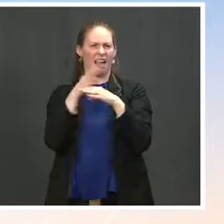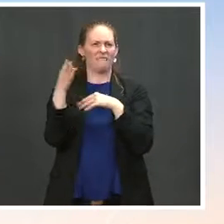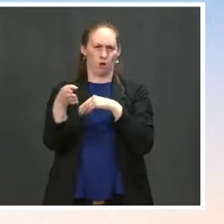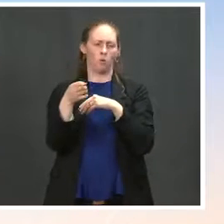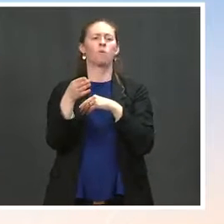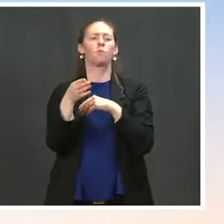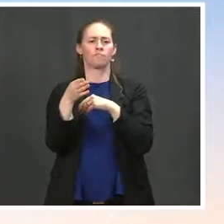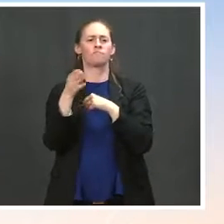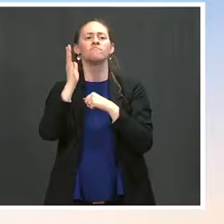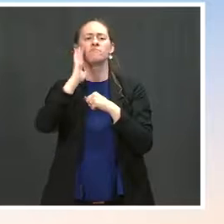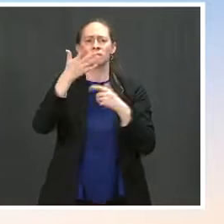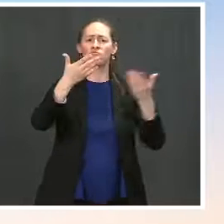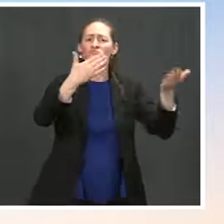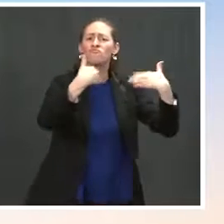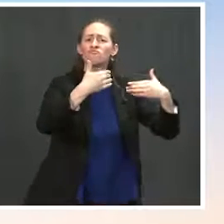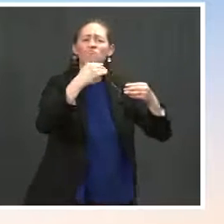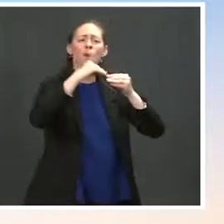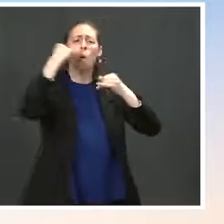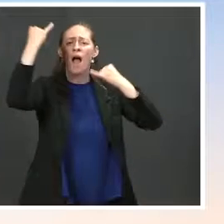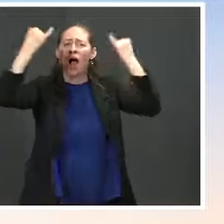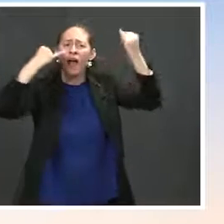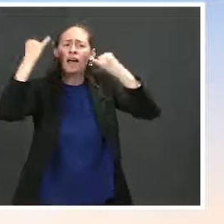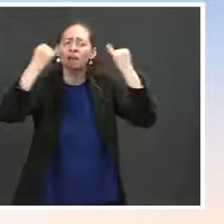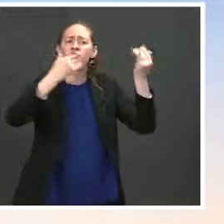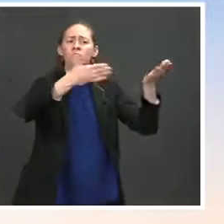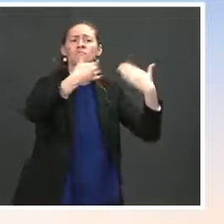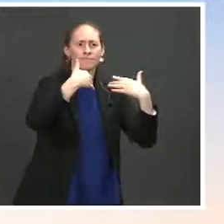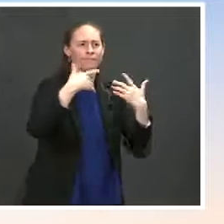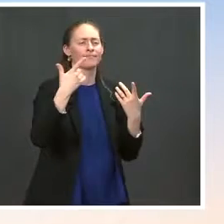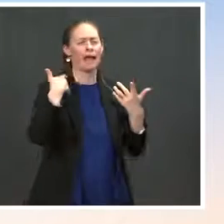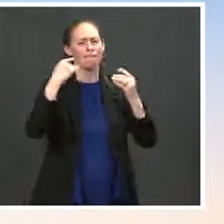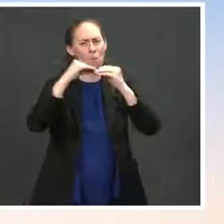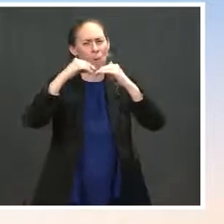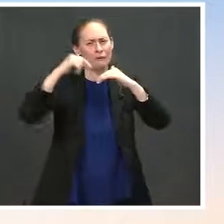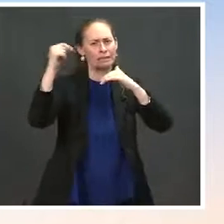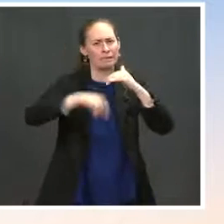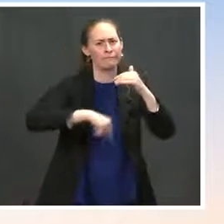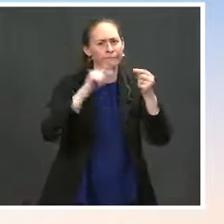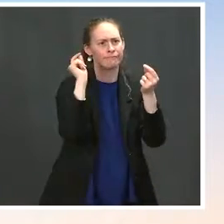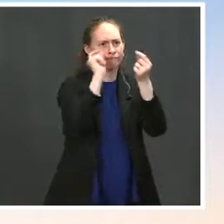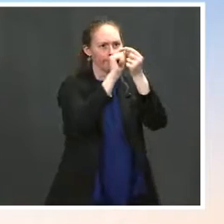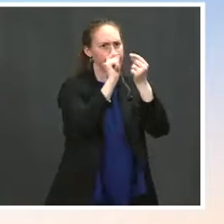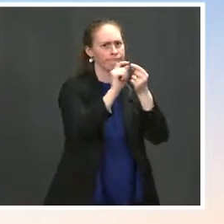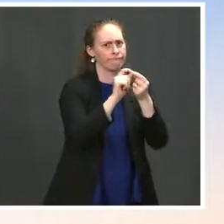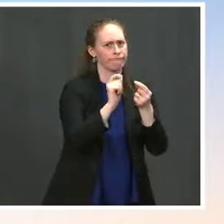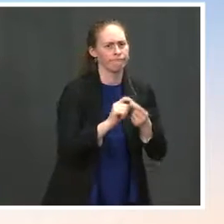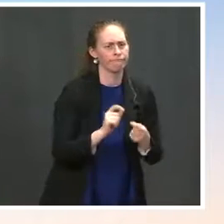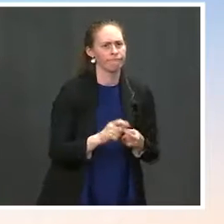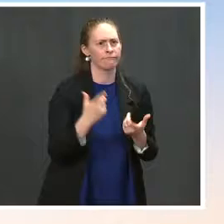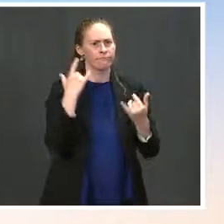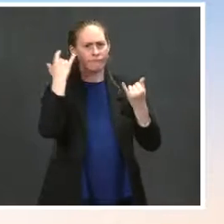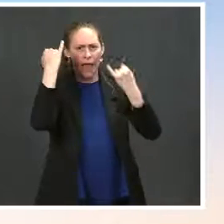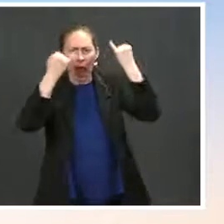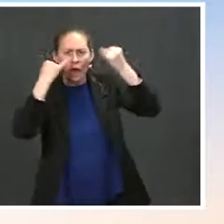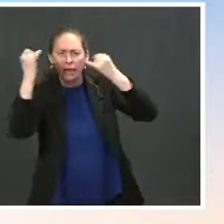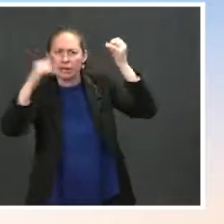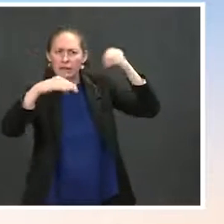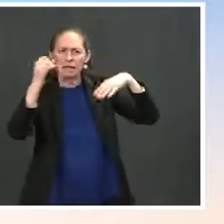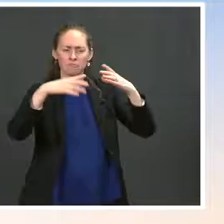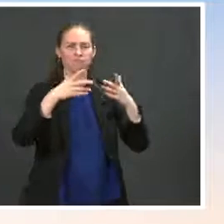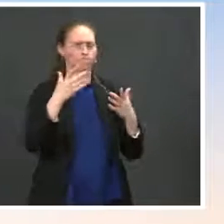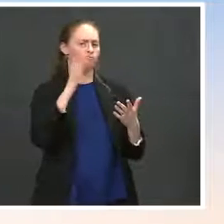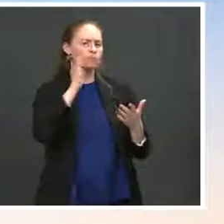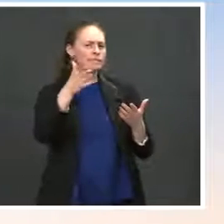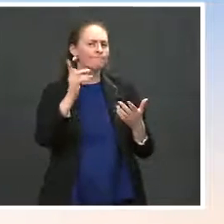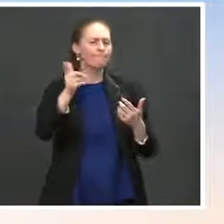and certainly see this as that, but there are a lot of details to discuss and a lot of exchanges of ideas to happen over the coming days. Go